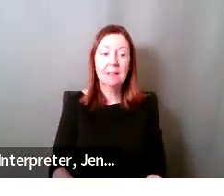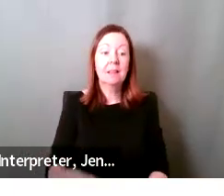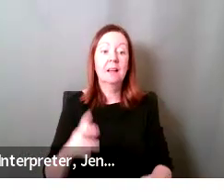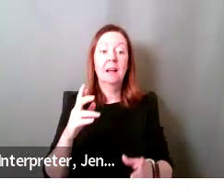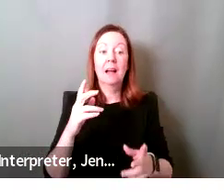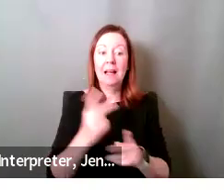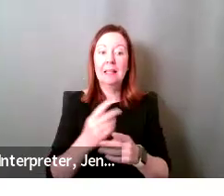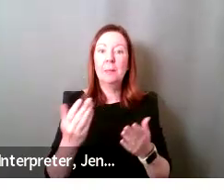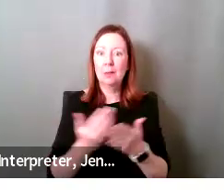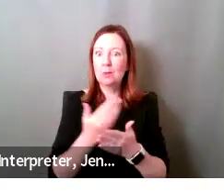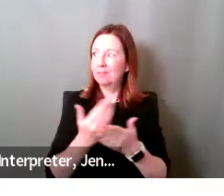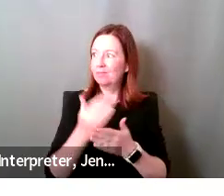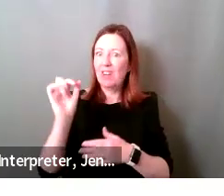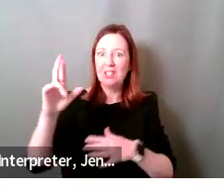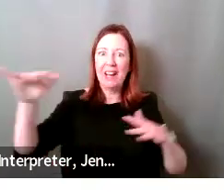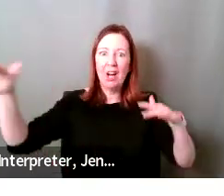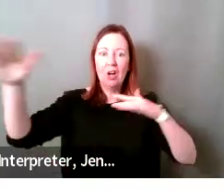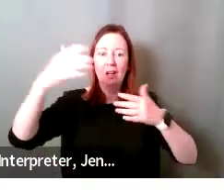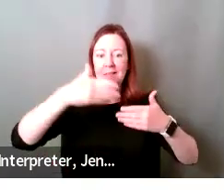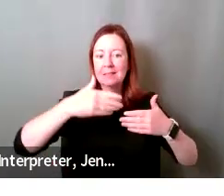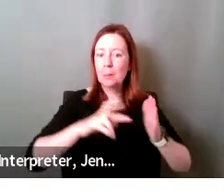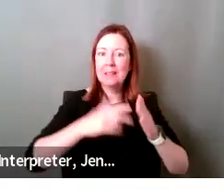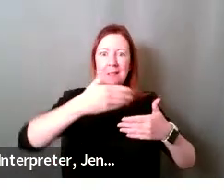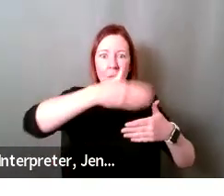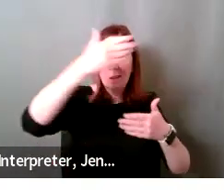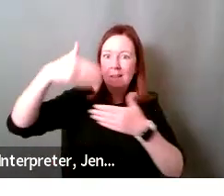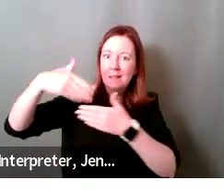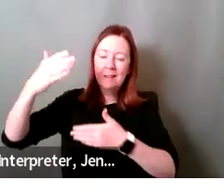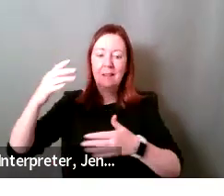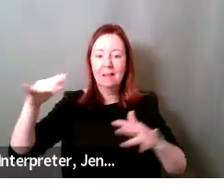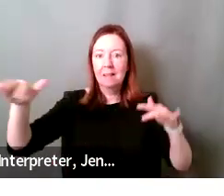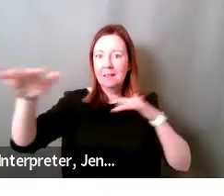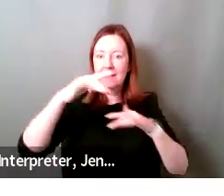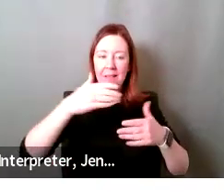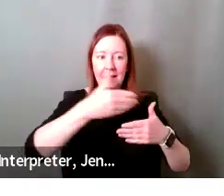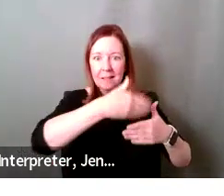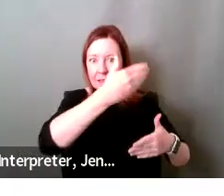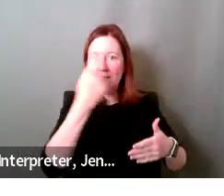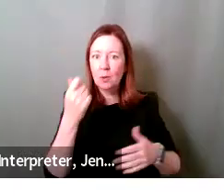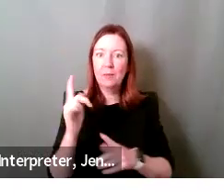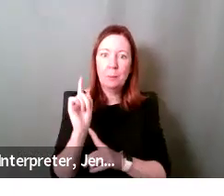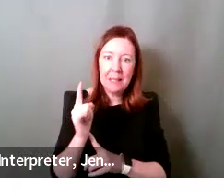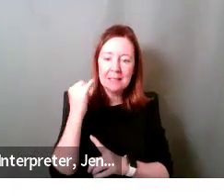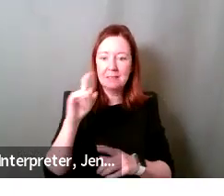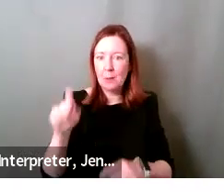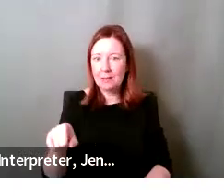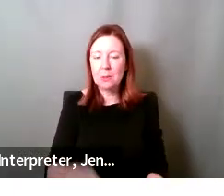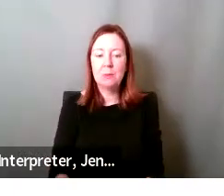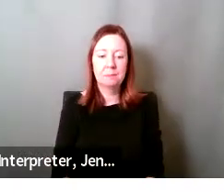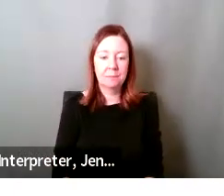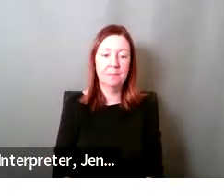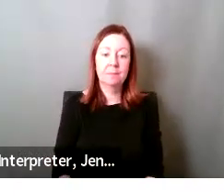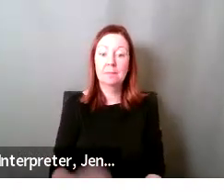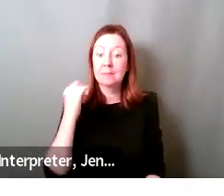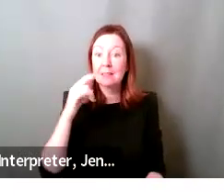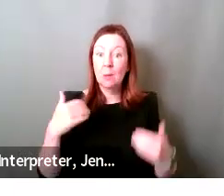keeping fresh air flowing indoors. So keep that fresh air circulating, crack a window for a couple of minutes if you have to.